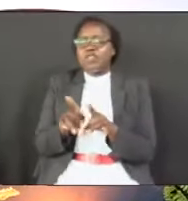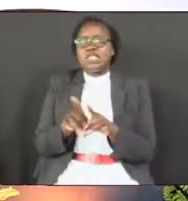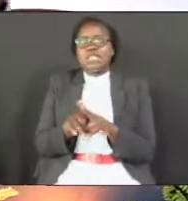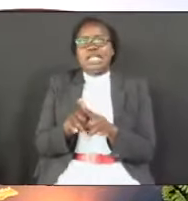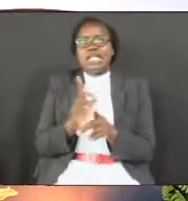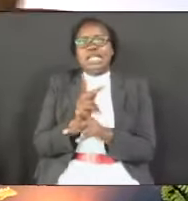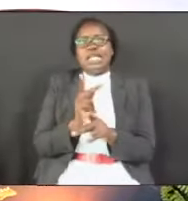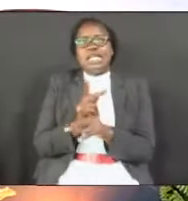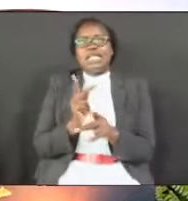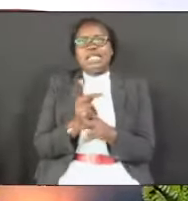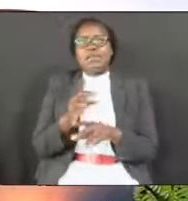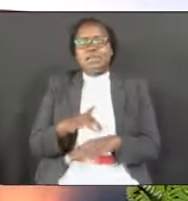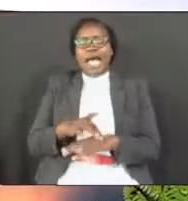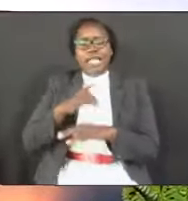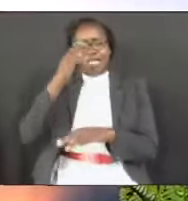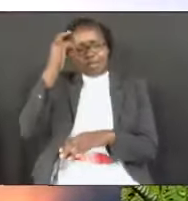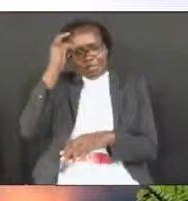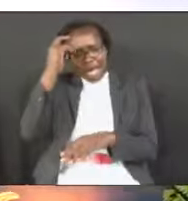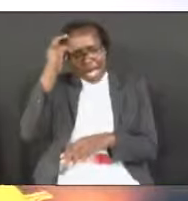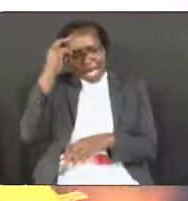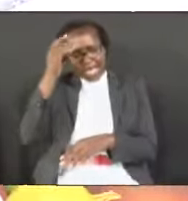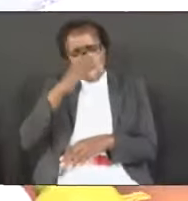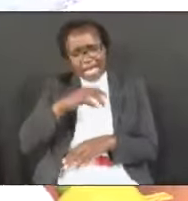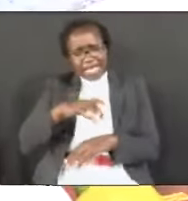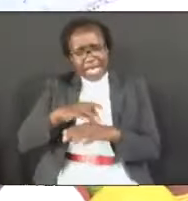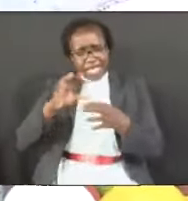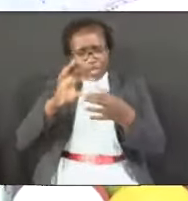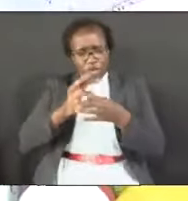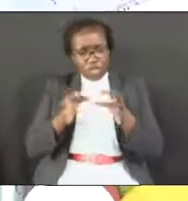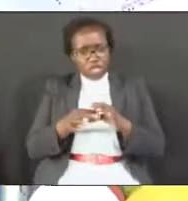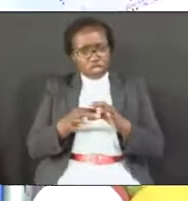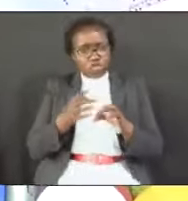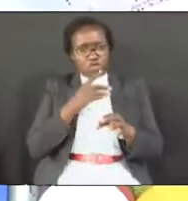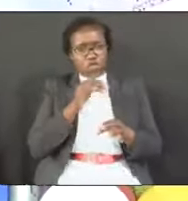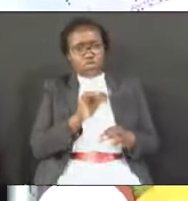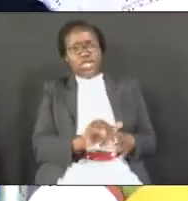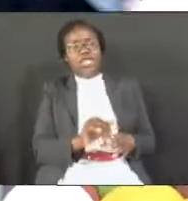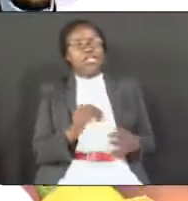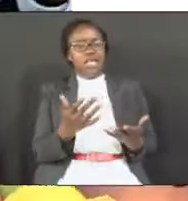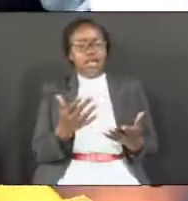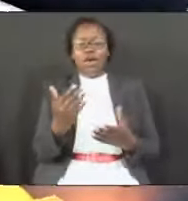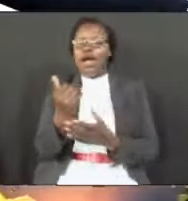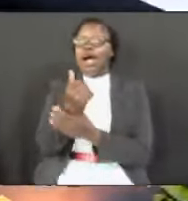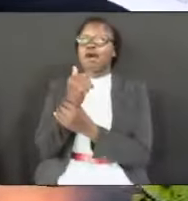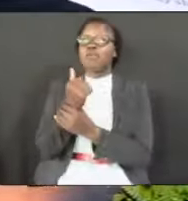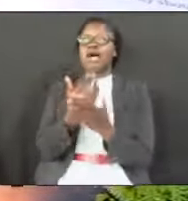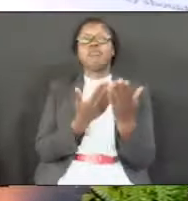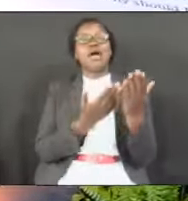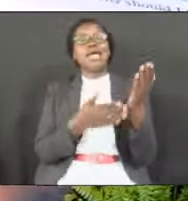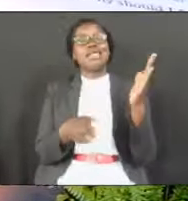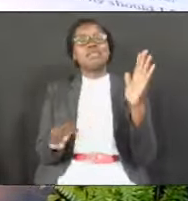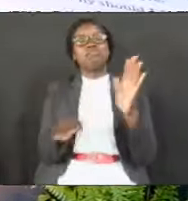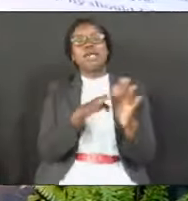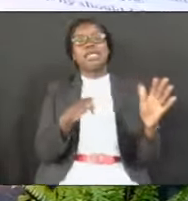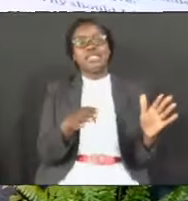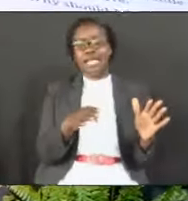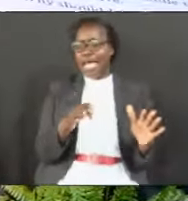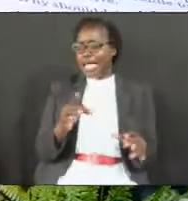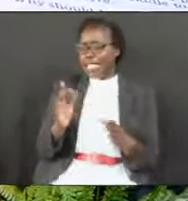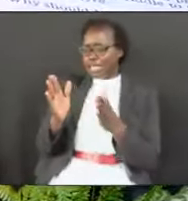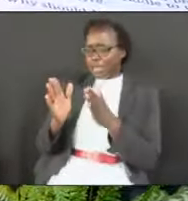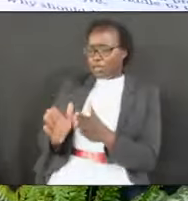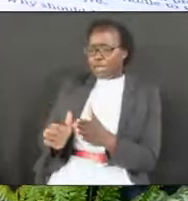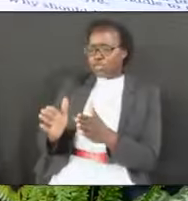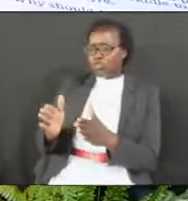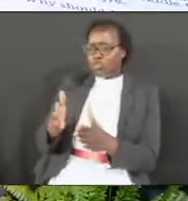the every mind and the every connections. Sarah chose Abraham. Expel the one who is of